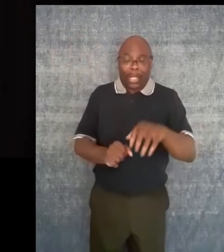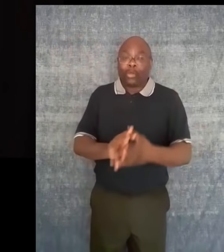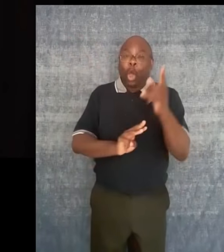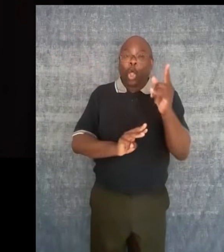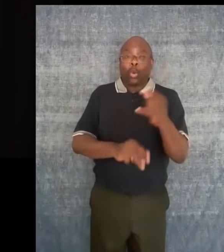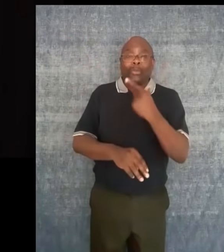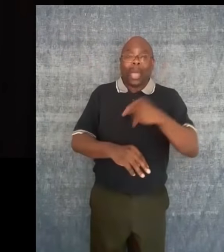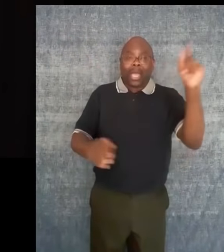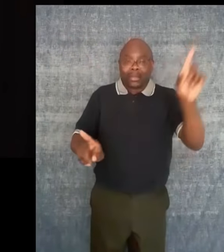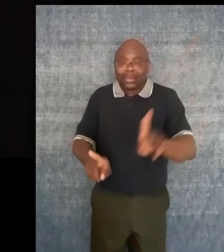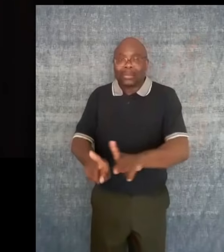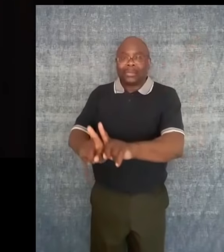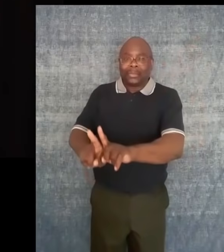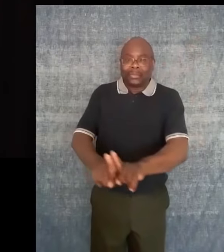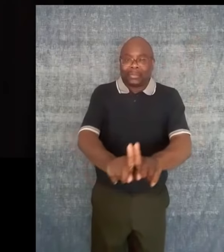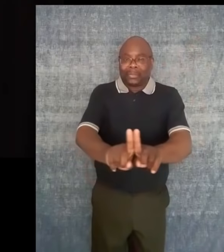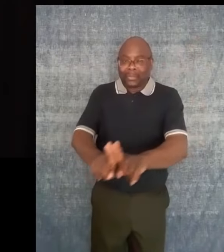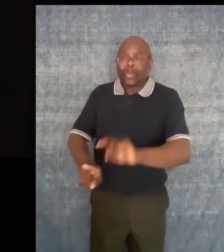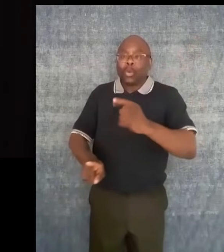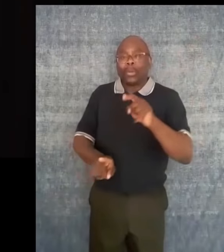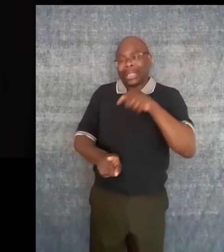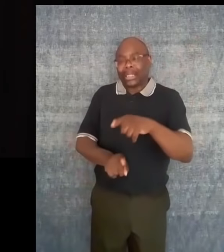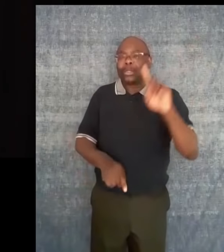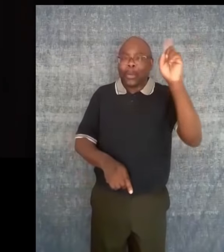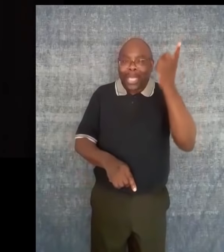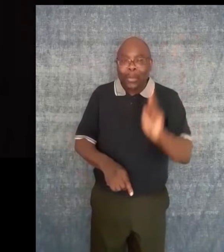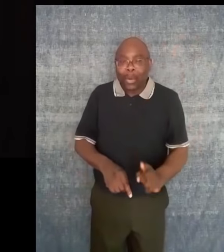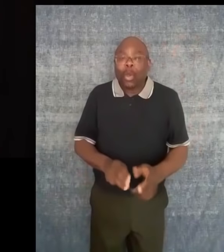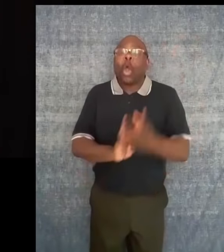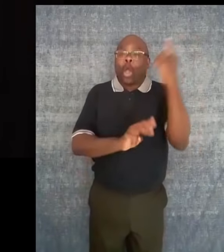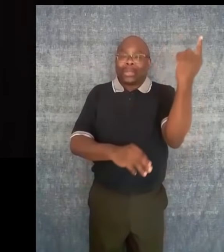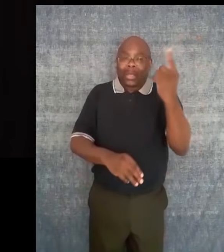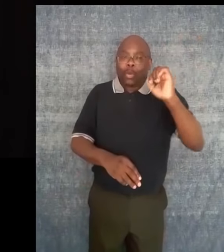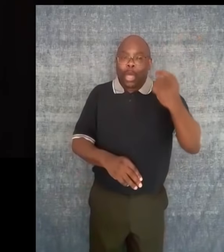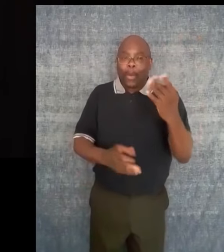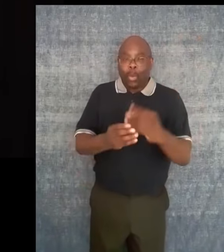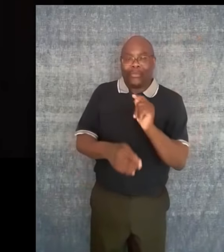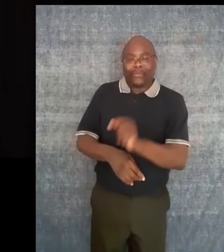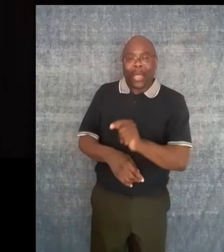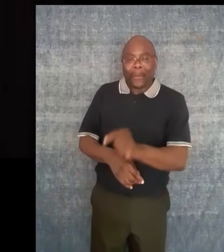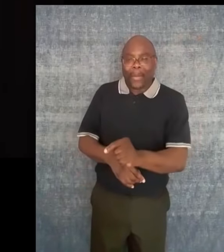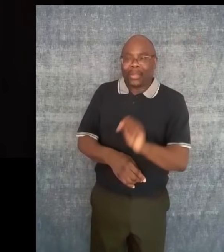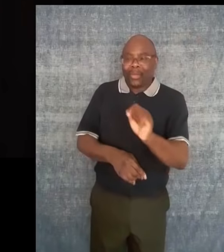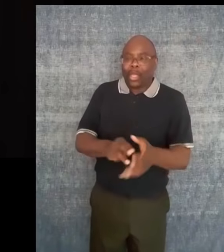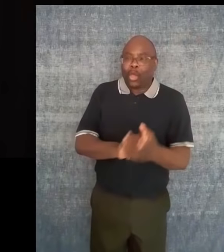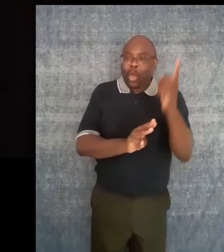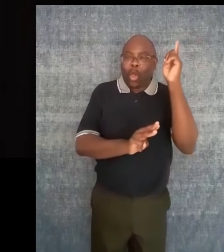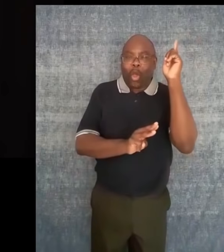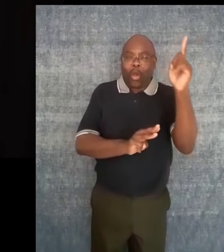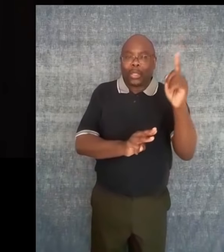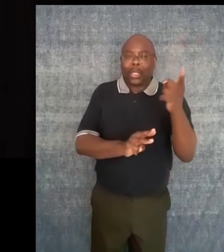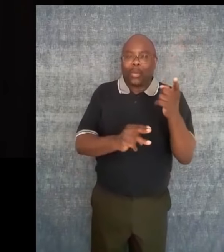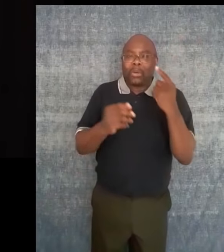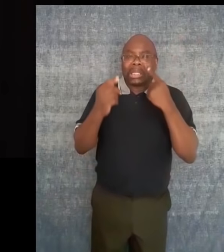man. He will dwell with them. They will be his people, and God himself will be with them as their God. He